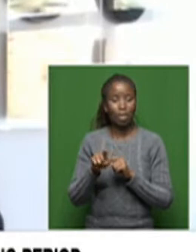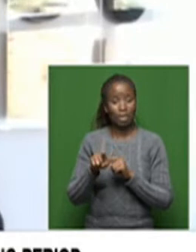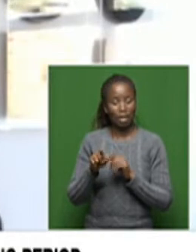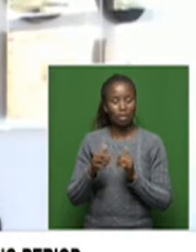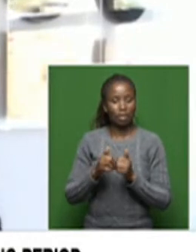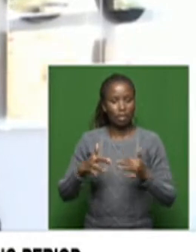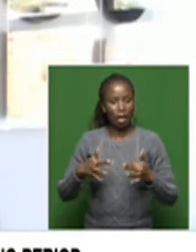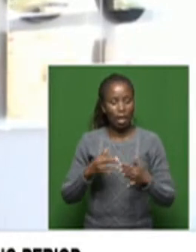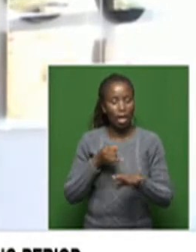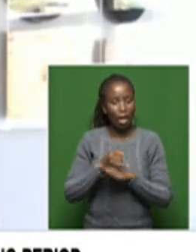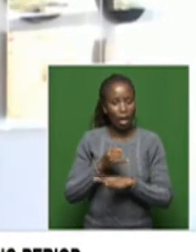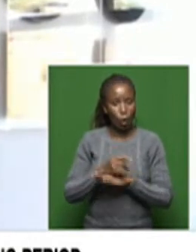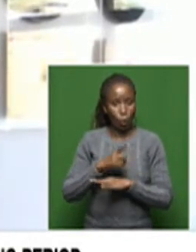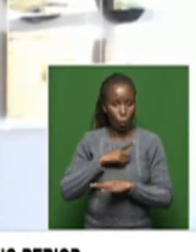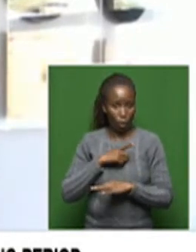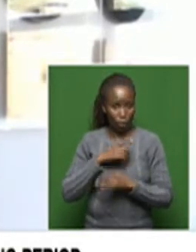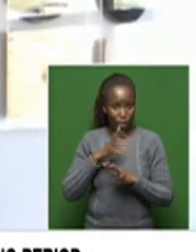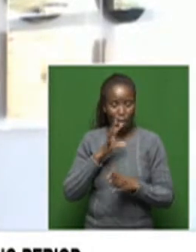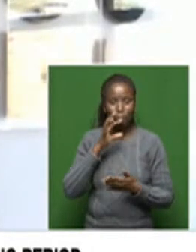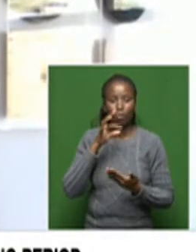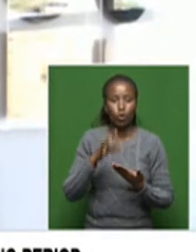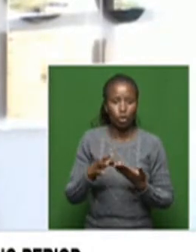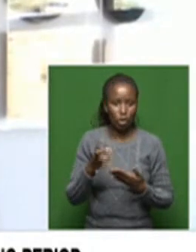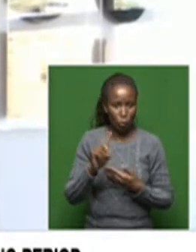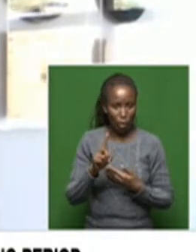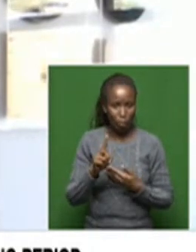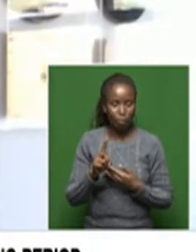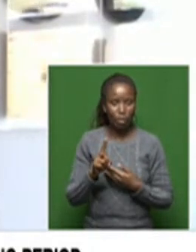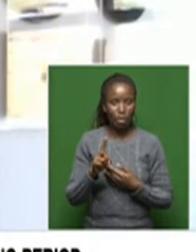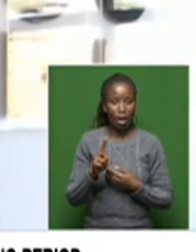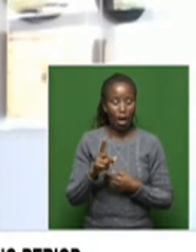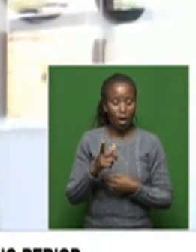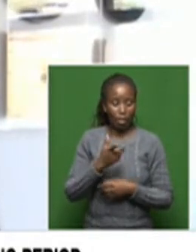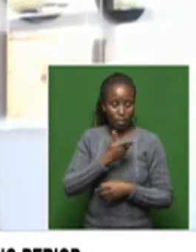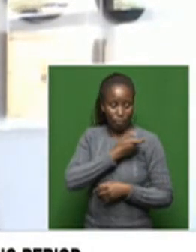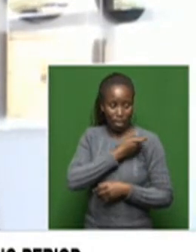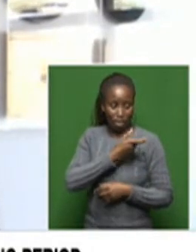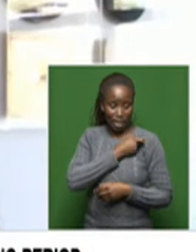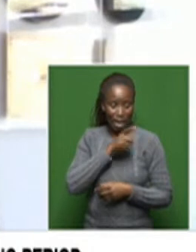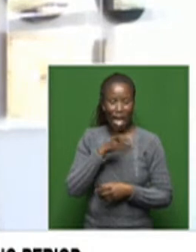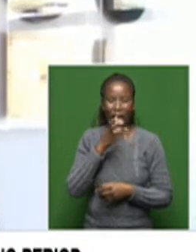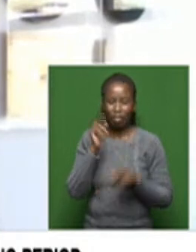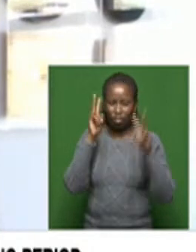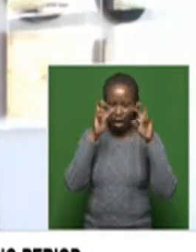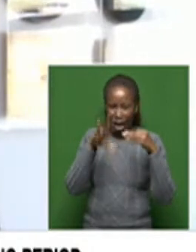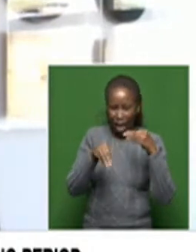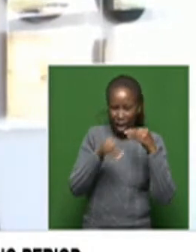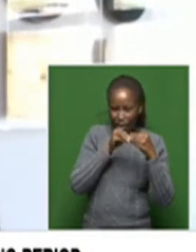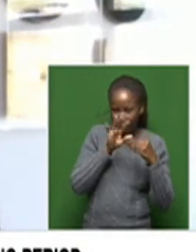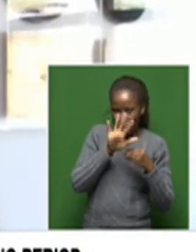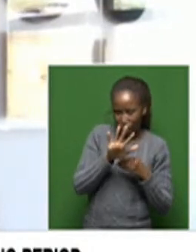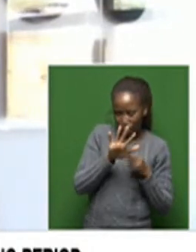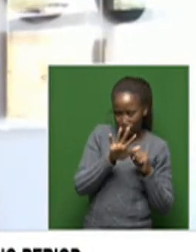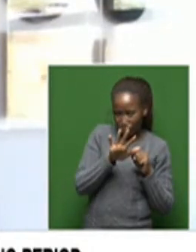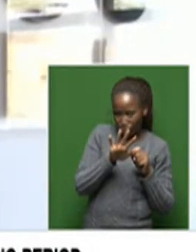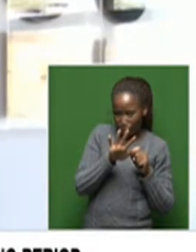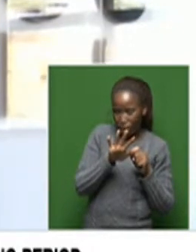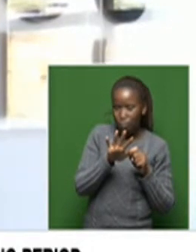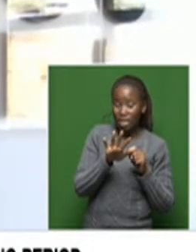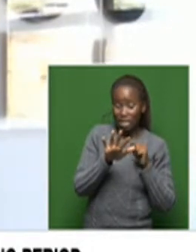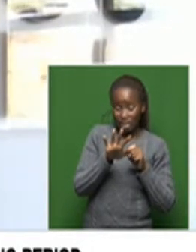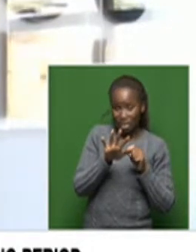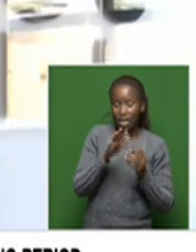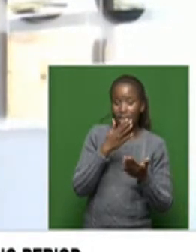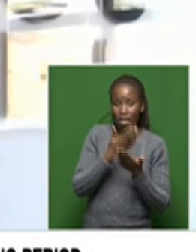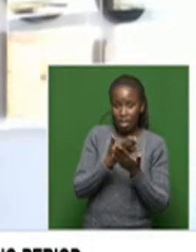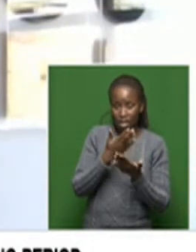there was a suggestion that the vaccine with this AD5 vector might have increased the risk of HIV